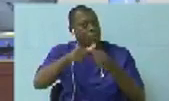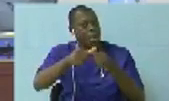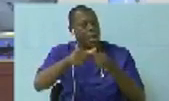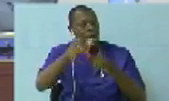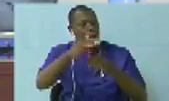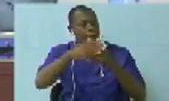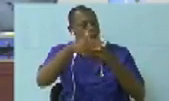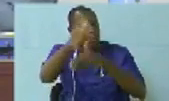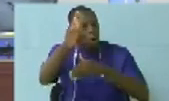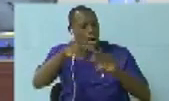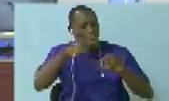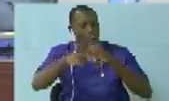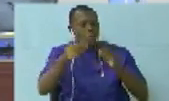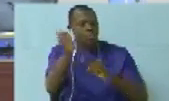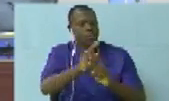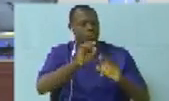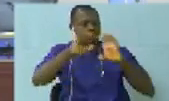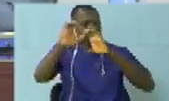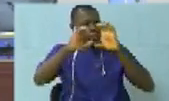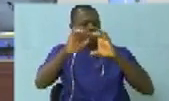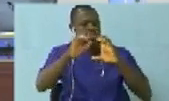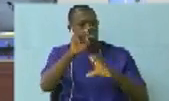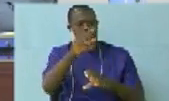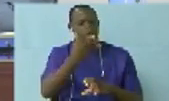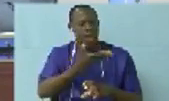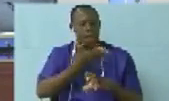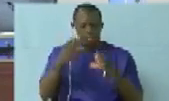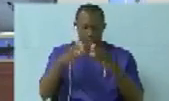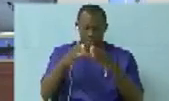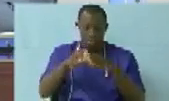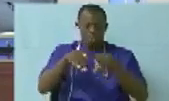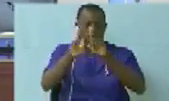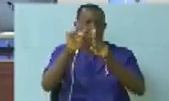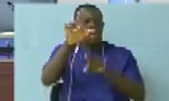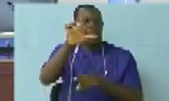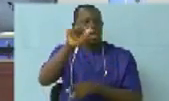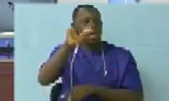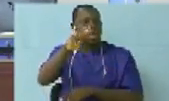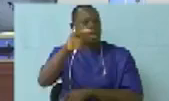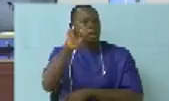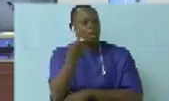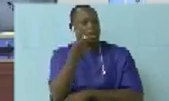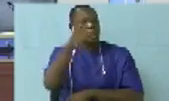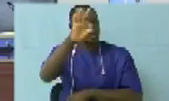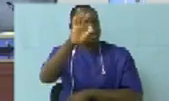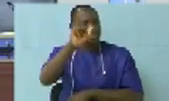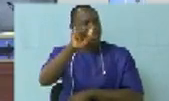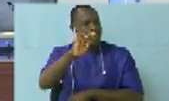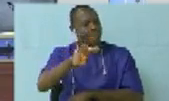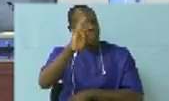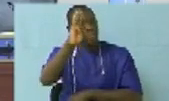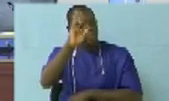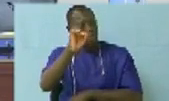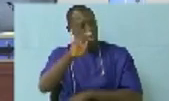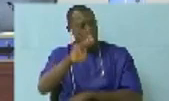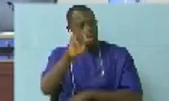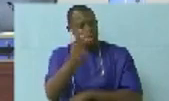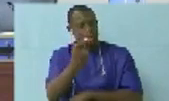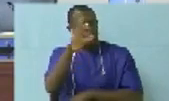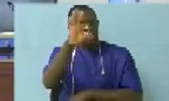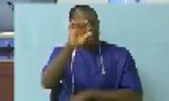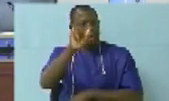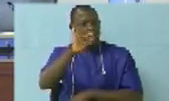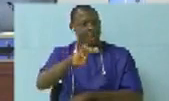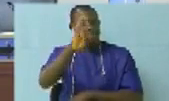vividly. Ako atananing mangin kuoning kacha doto kume yalang ko iko hakilo ya mutabaki alfa. He is